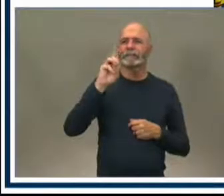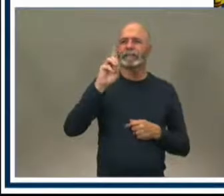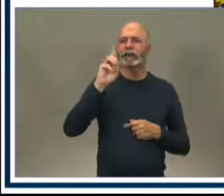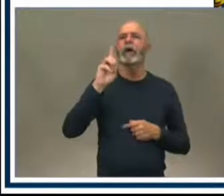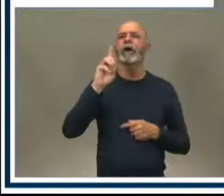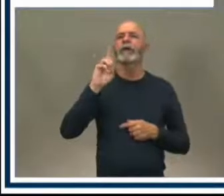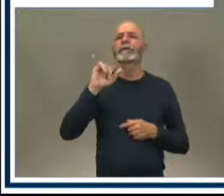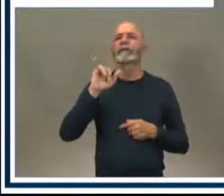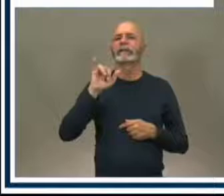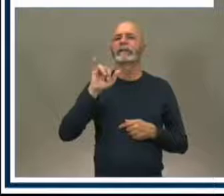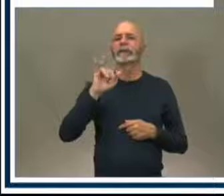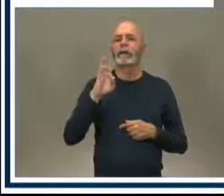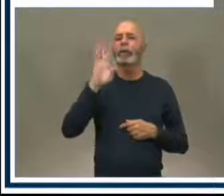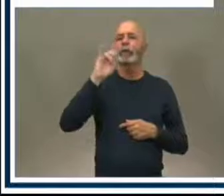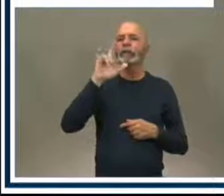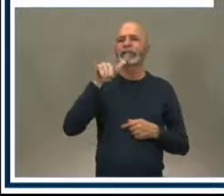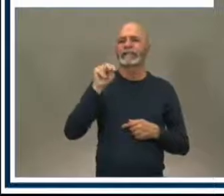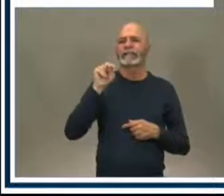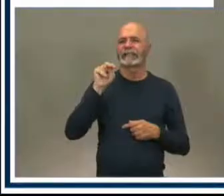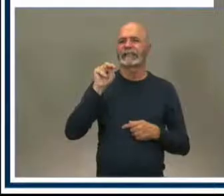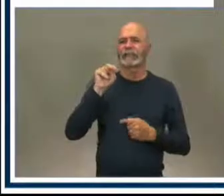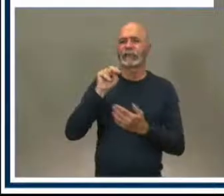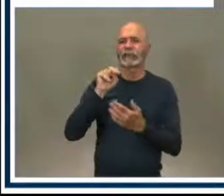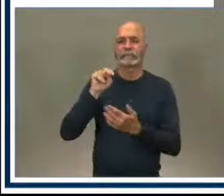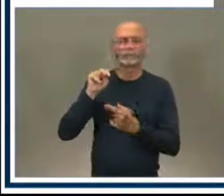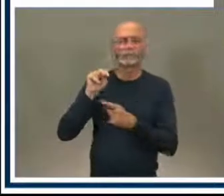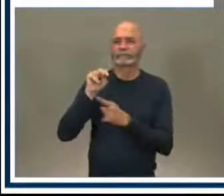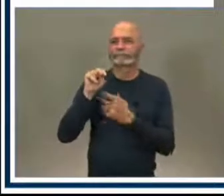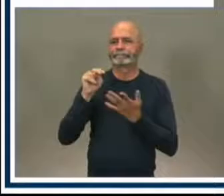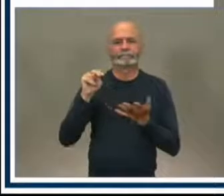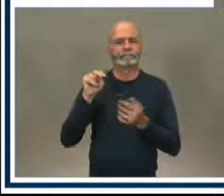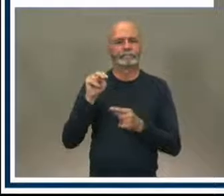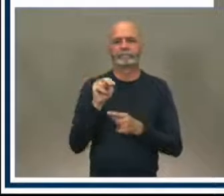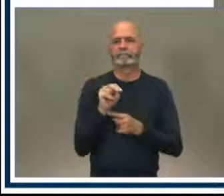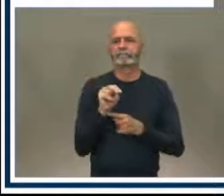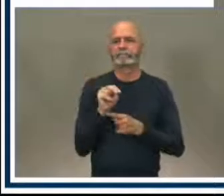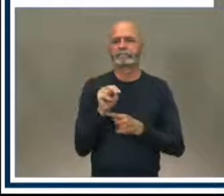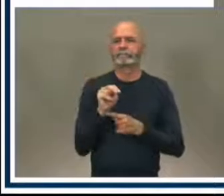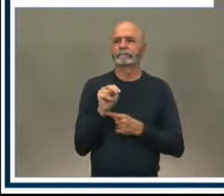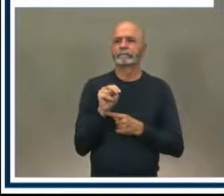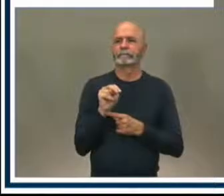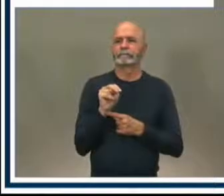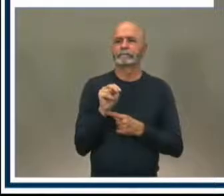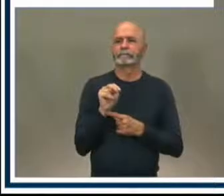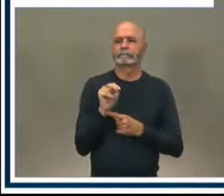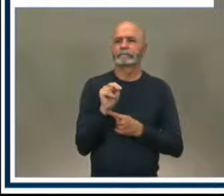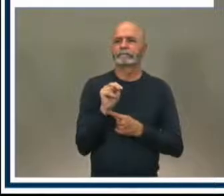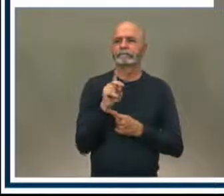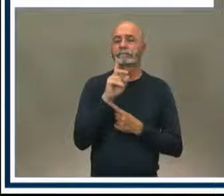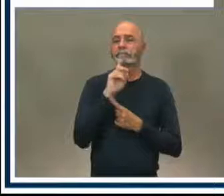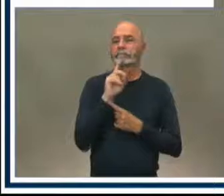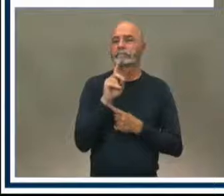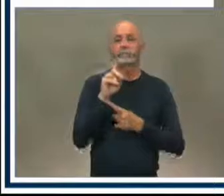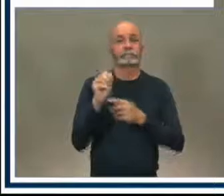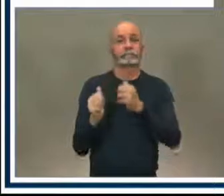I'd have to go back and ask that specific question. It might well be, but most of the cases we've had in the last